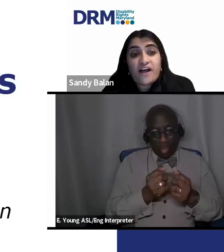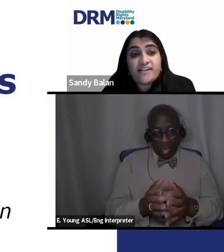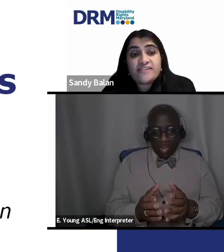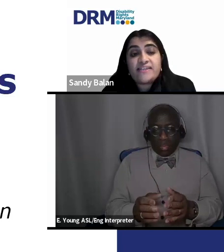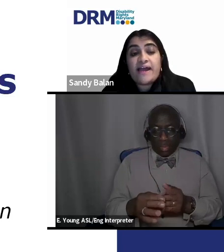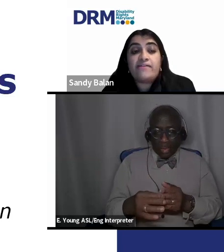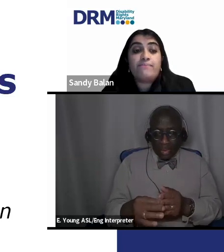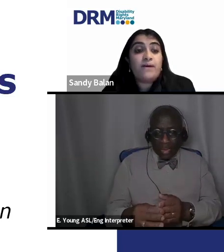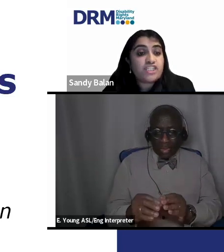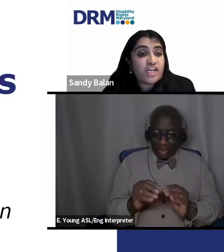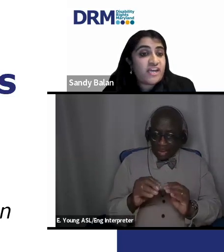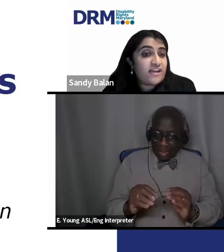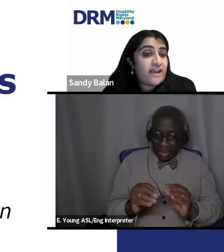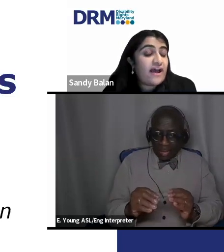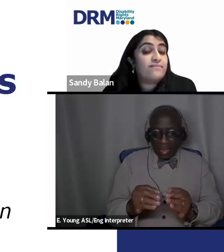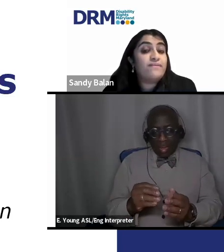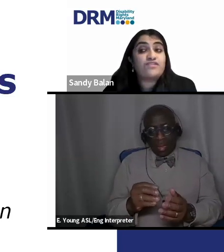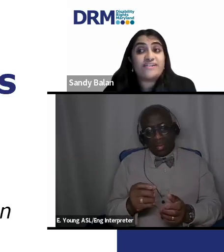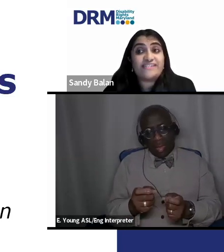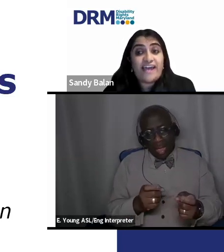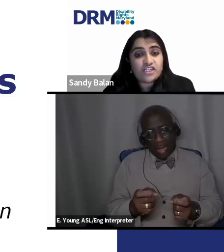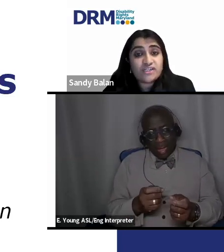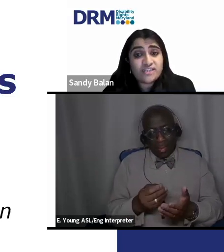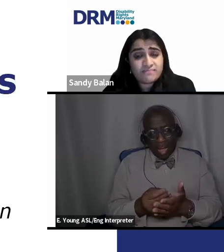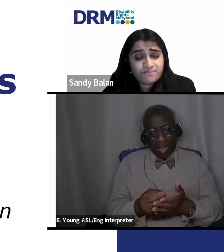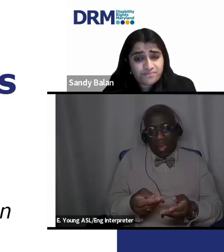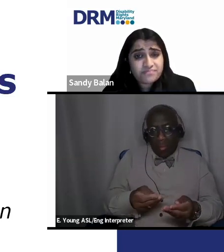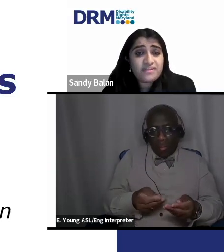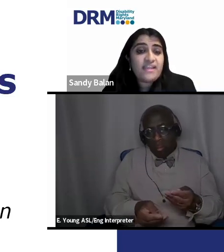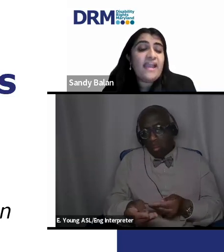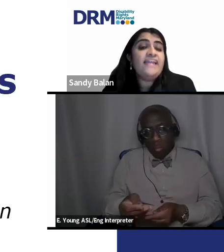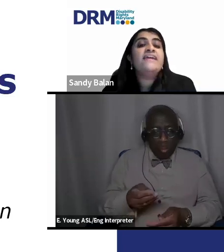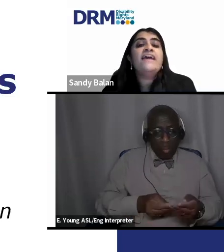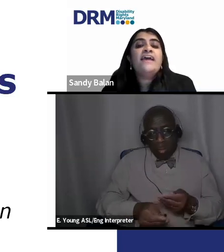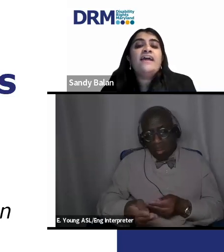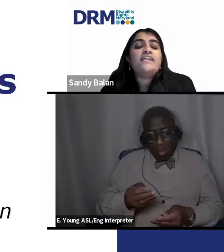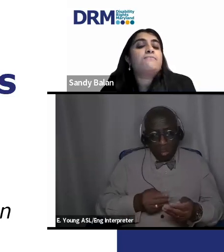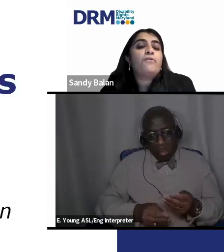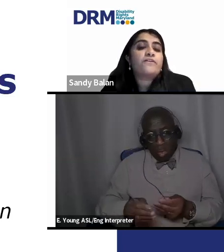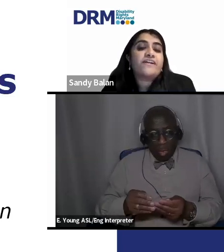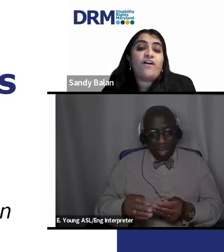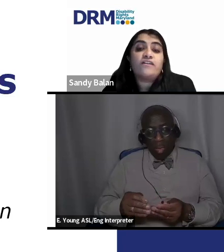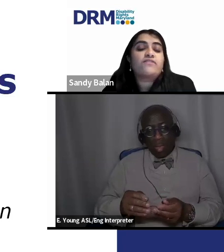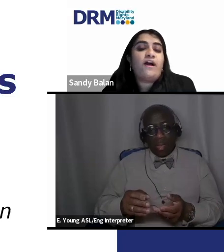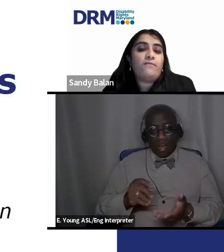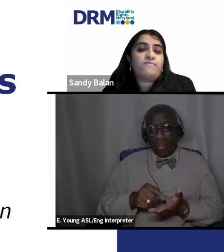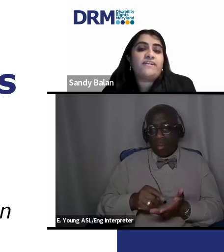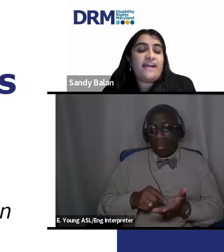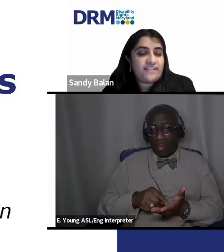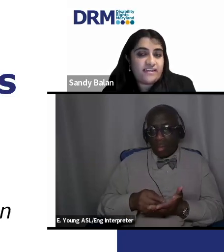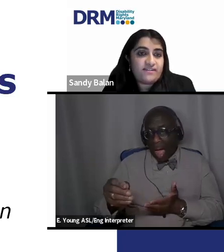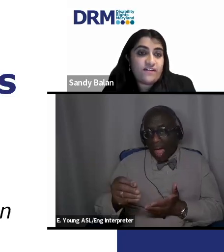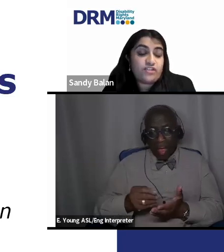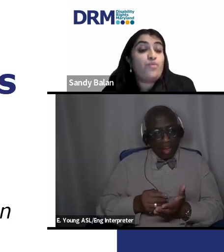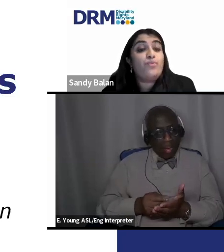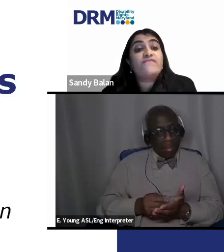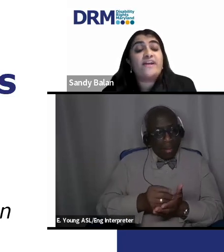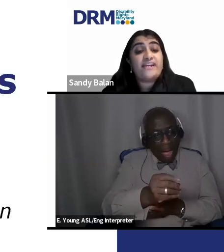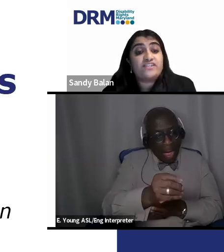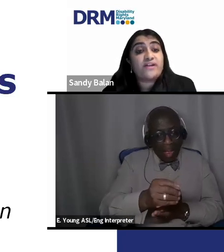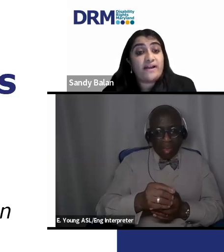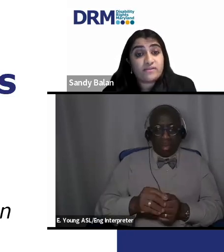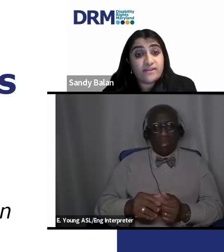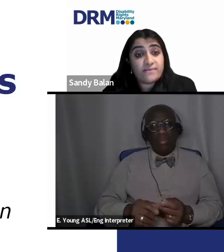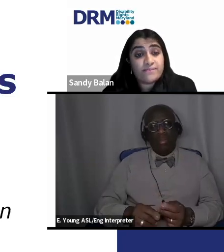to manage funds, how to budget, how to make transactions. And a supporter can also help connect the individual